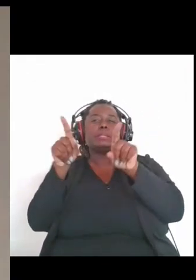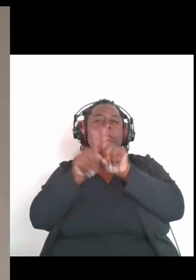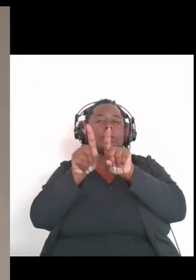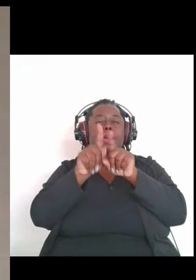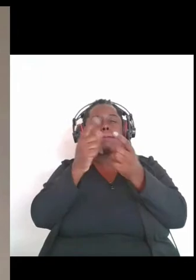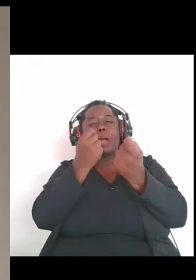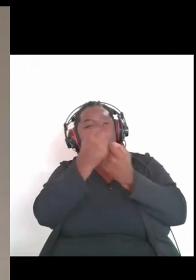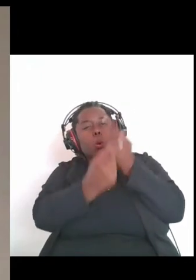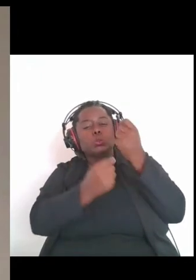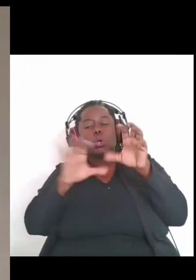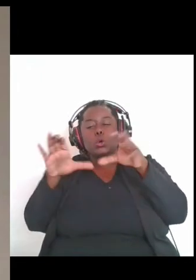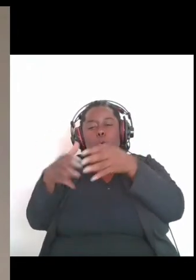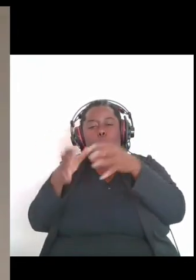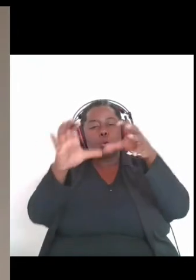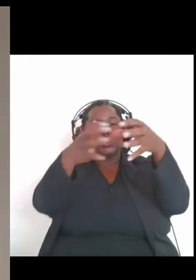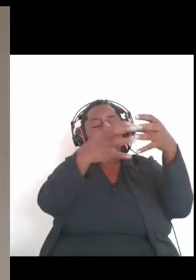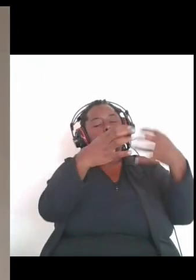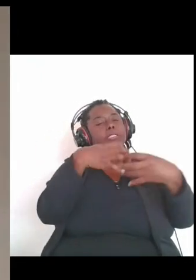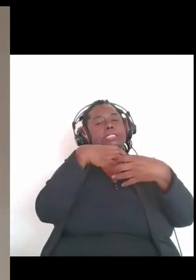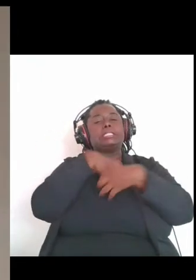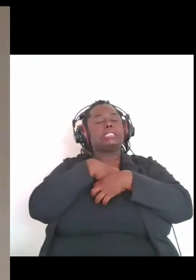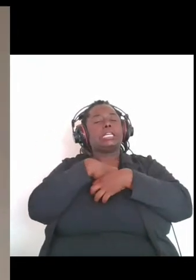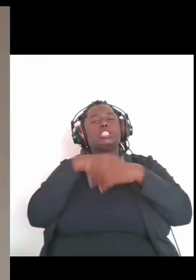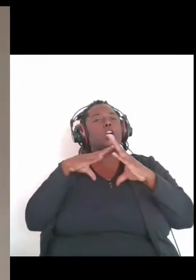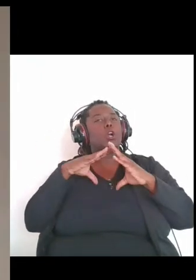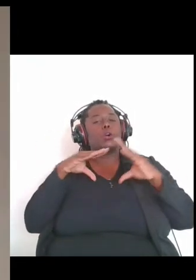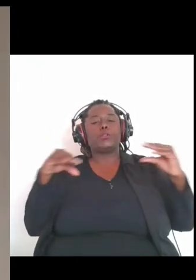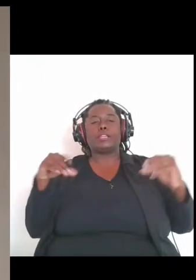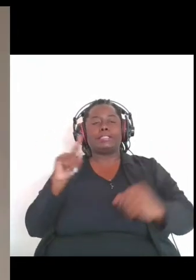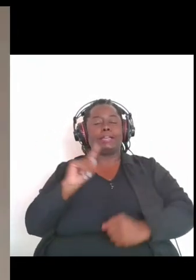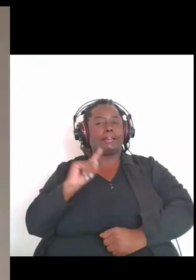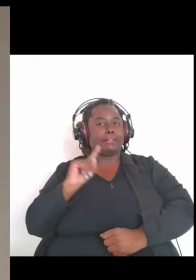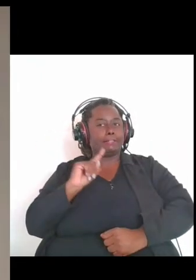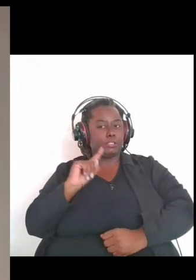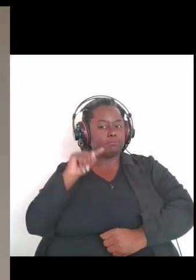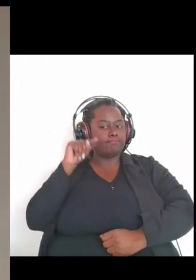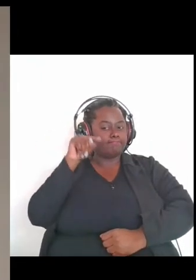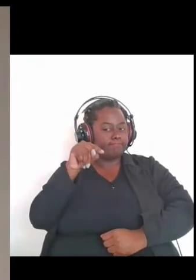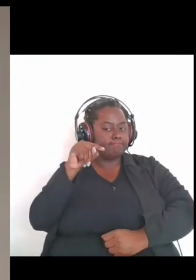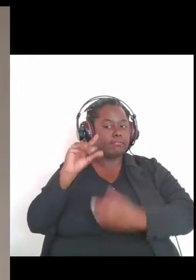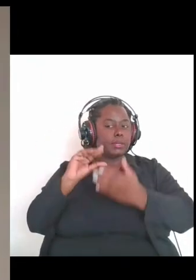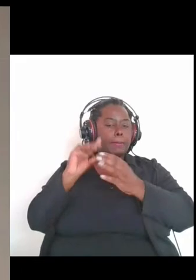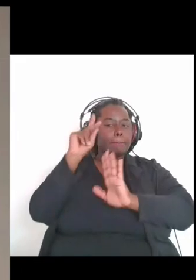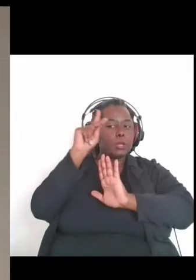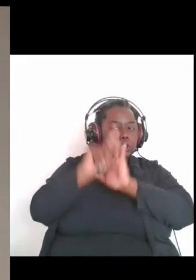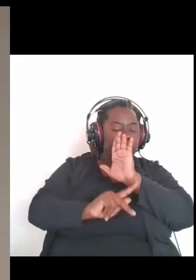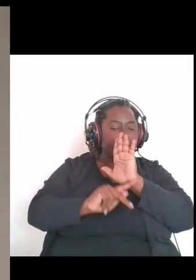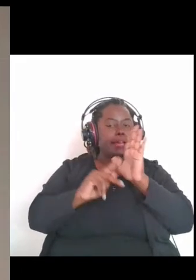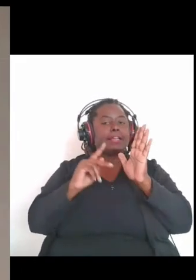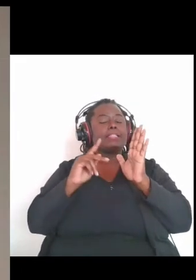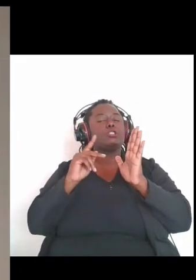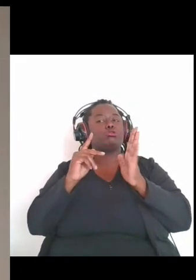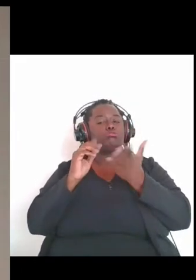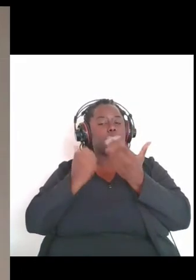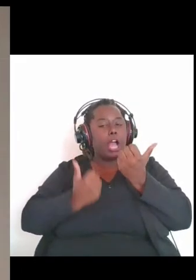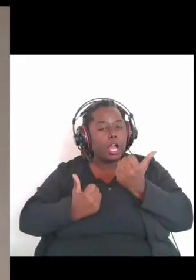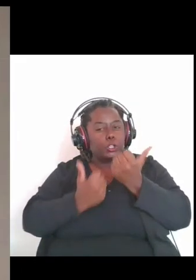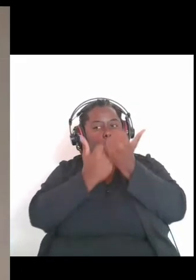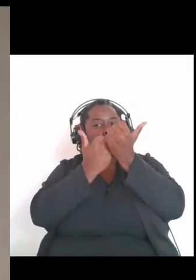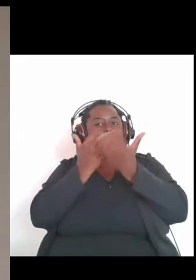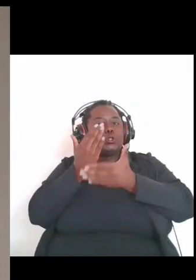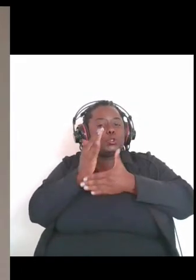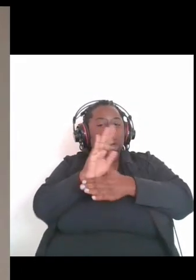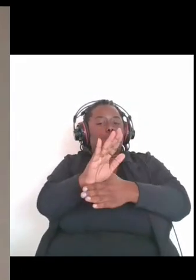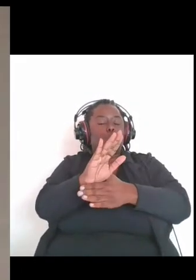and artists who did not feel very comfortable with this type of project with